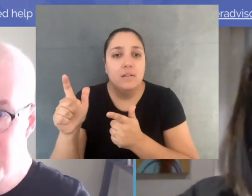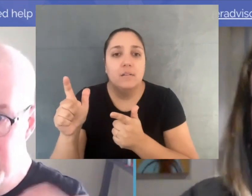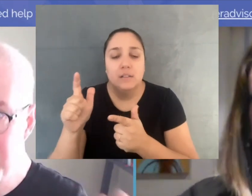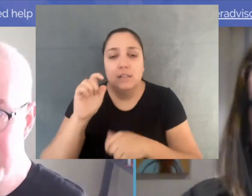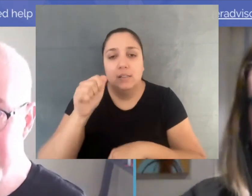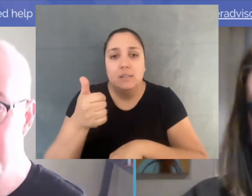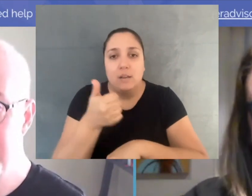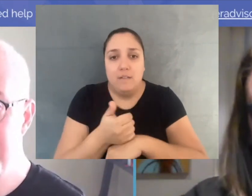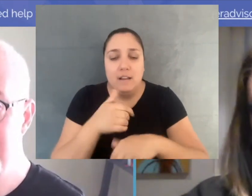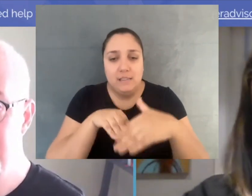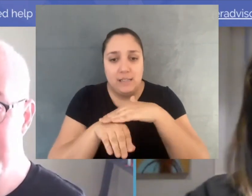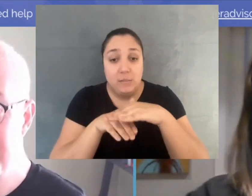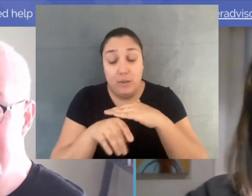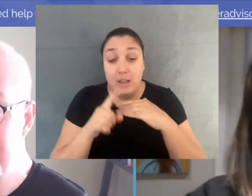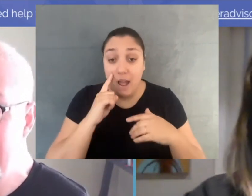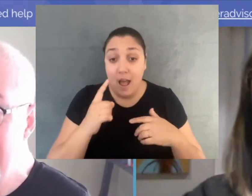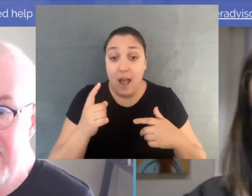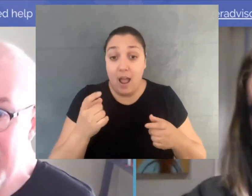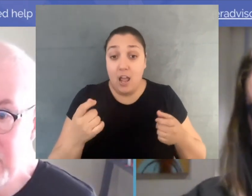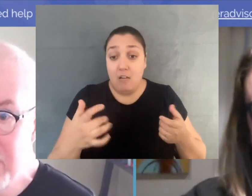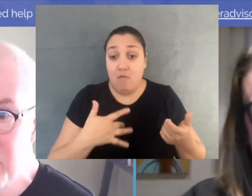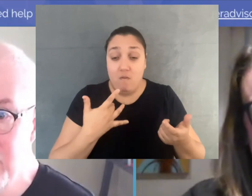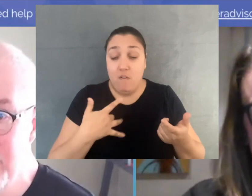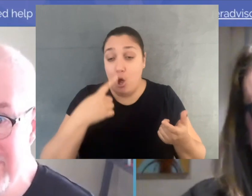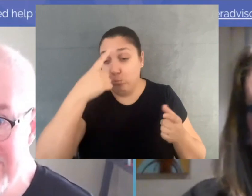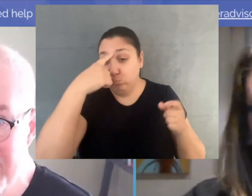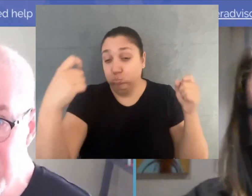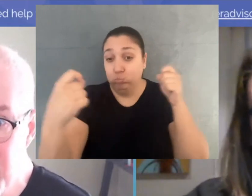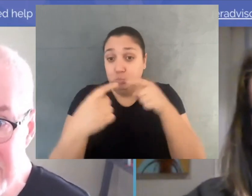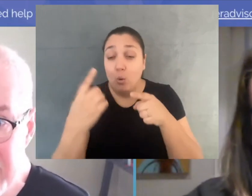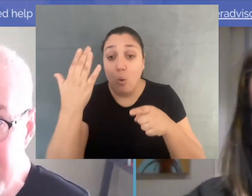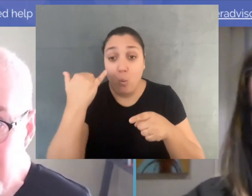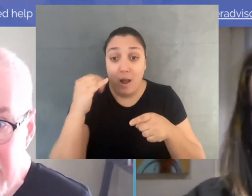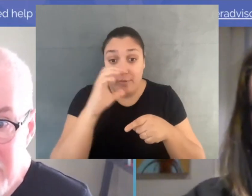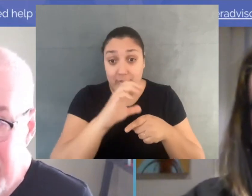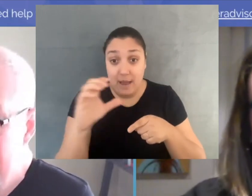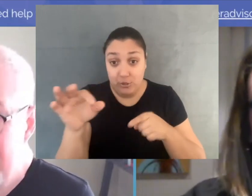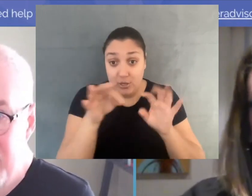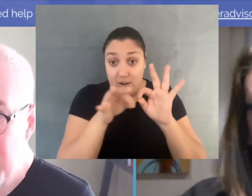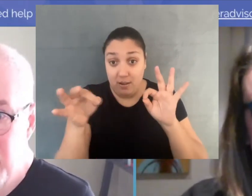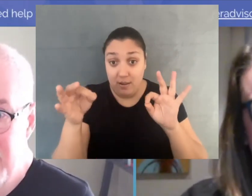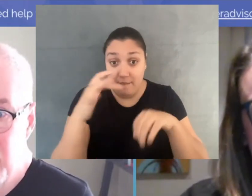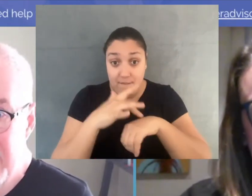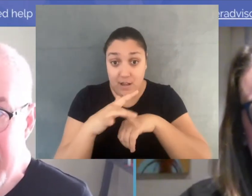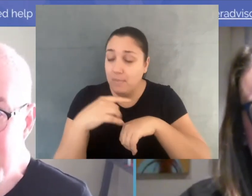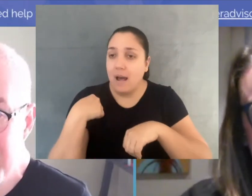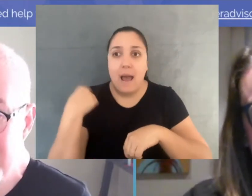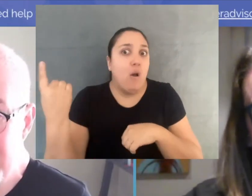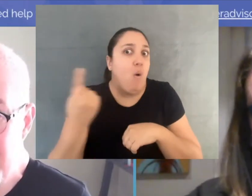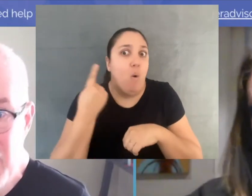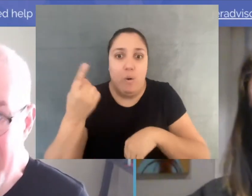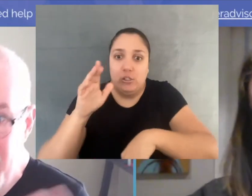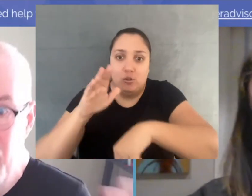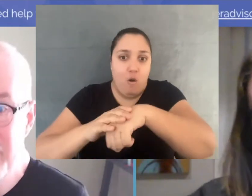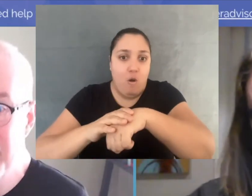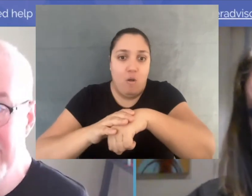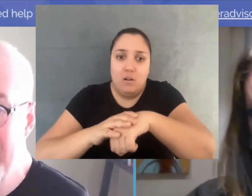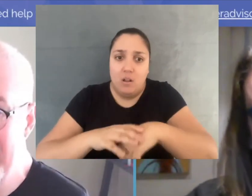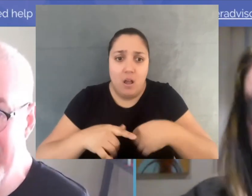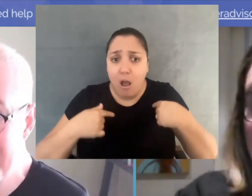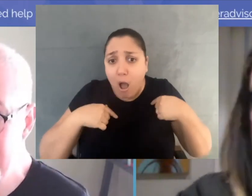to build in good accessibility. And I relate personally to this because I know when captioning is available,